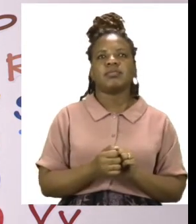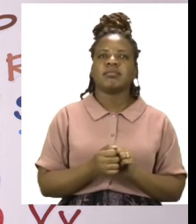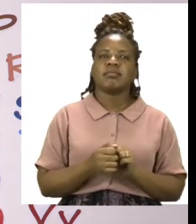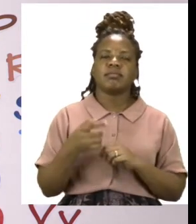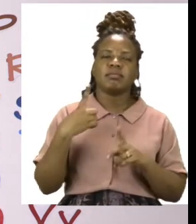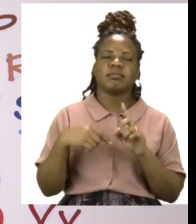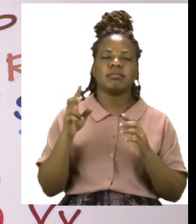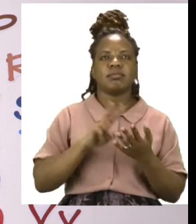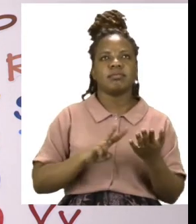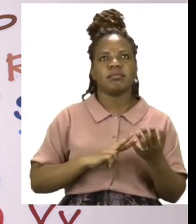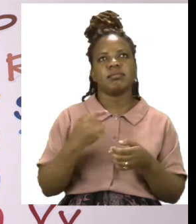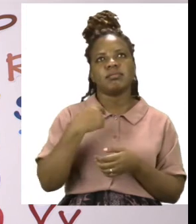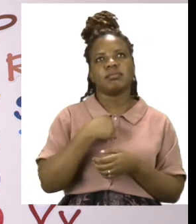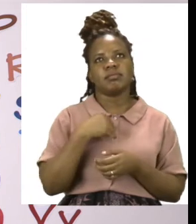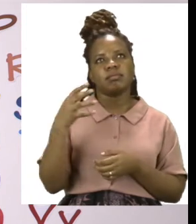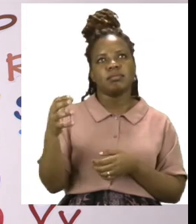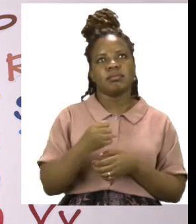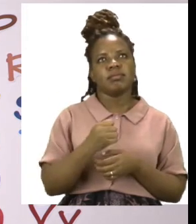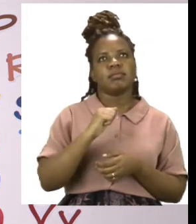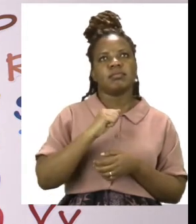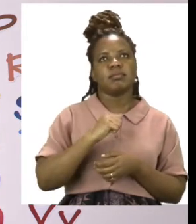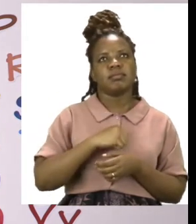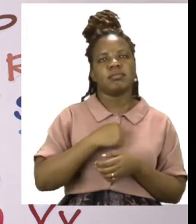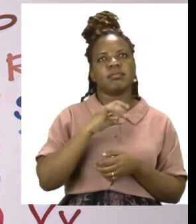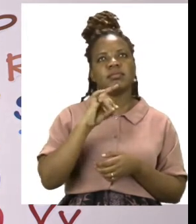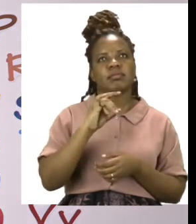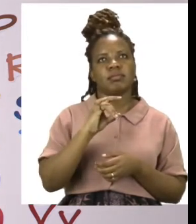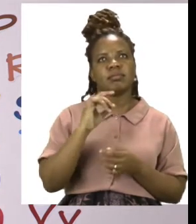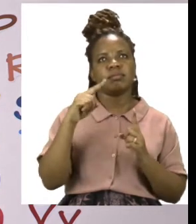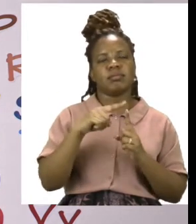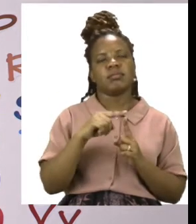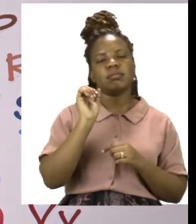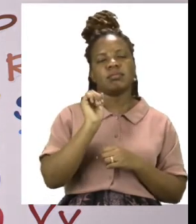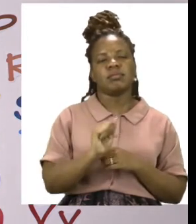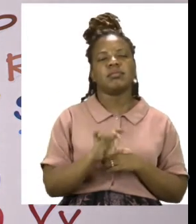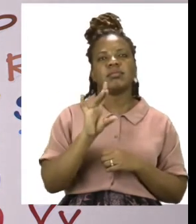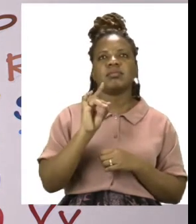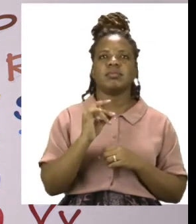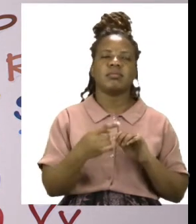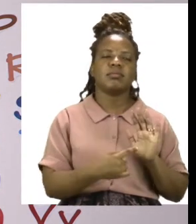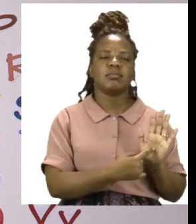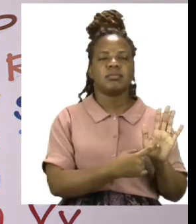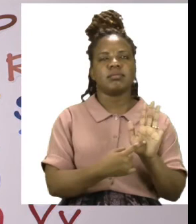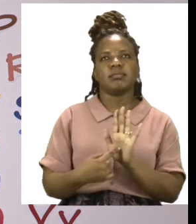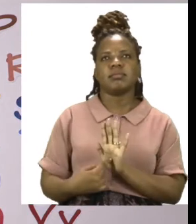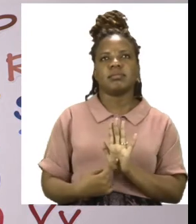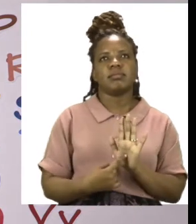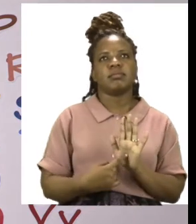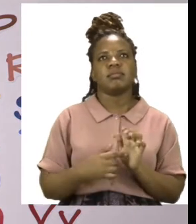again. I took my dog to a dog